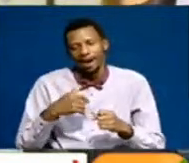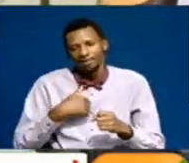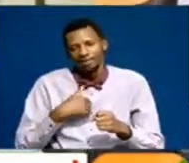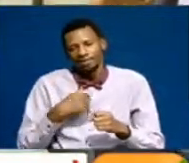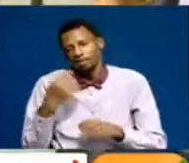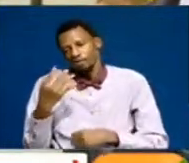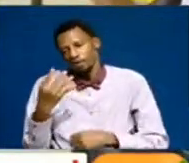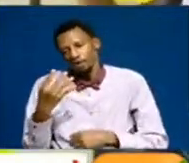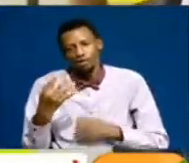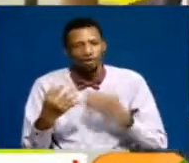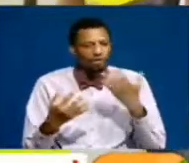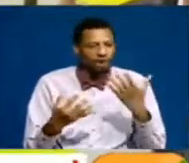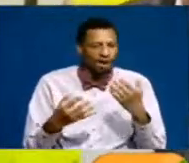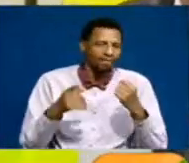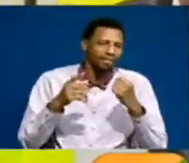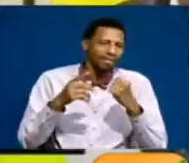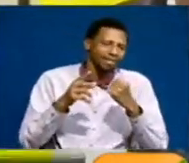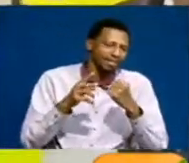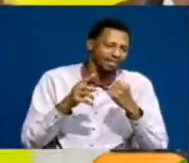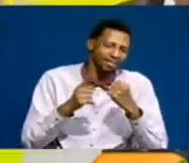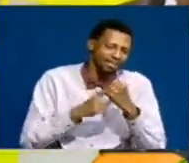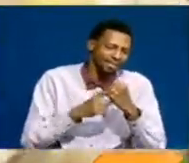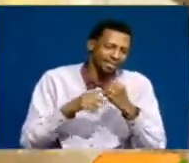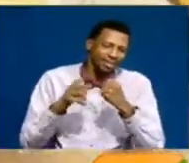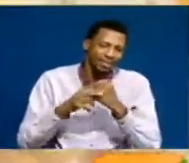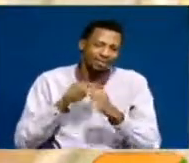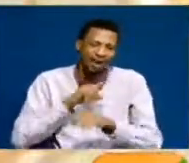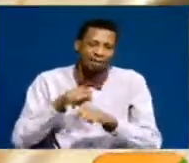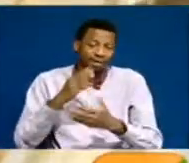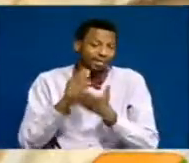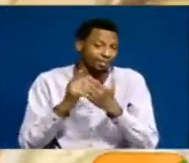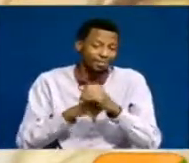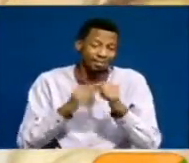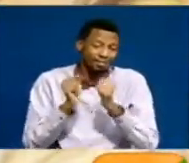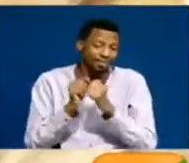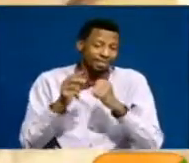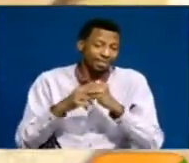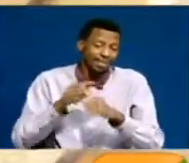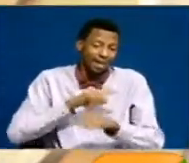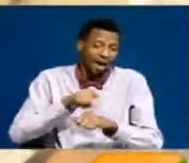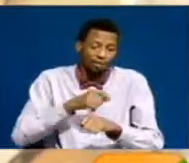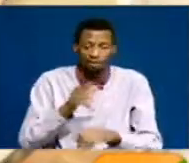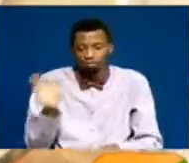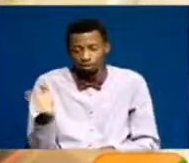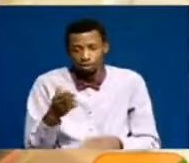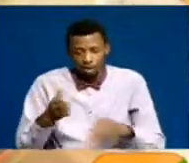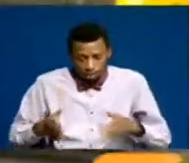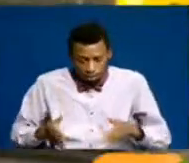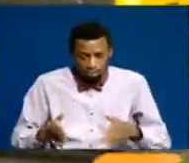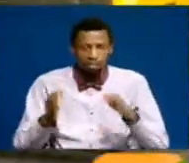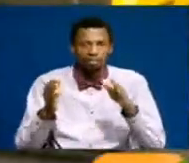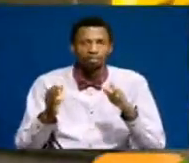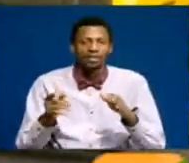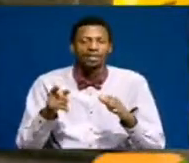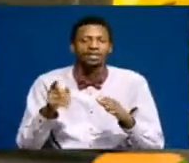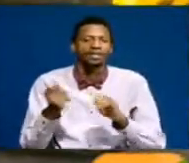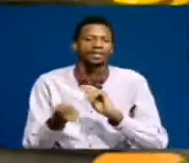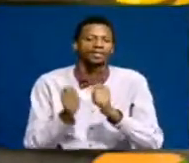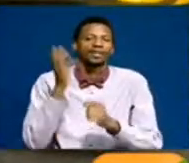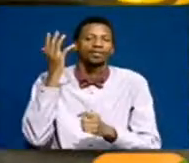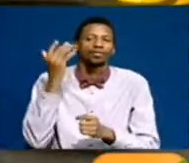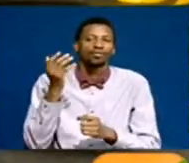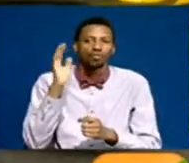4, 5, 6, 7 hours, at times even up to 17 hours, to clear the runway. And that is set to change following the arrival of the new generation